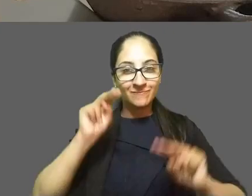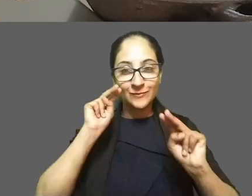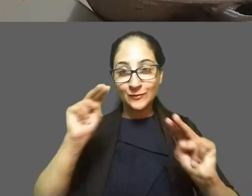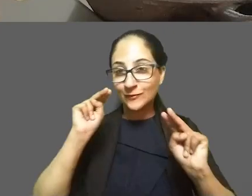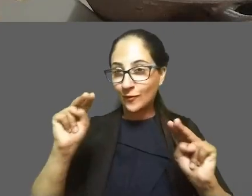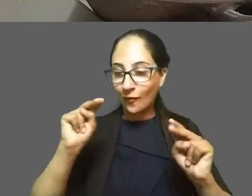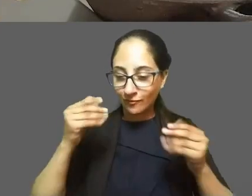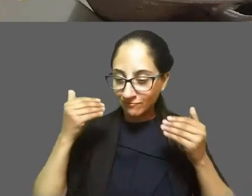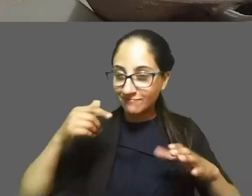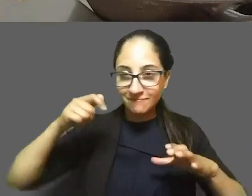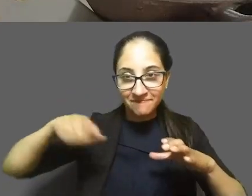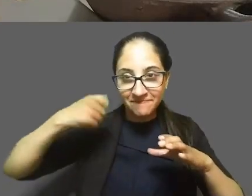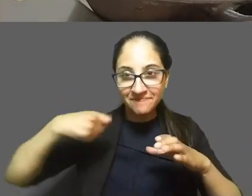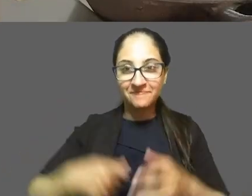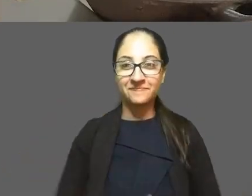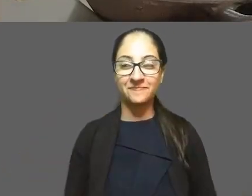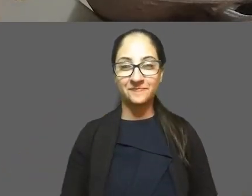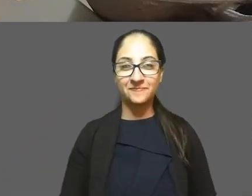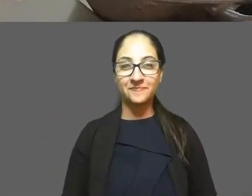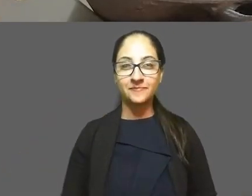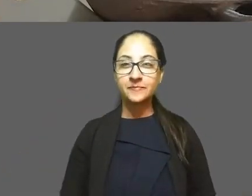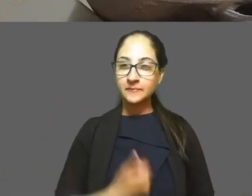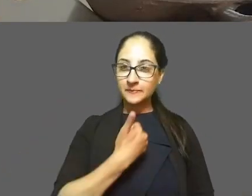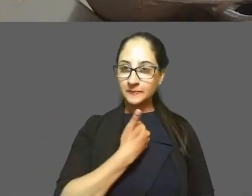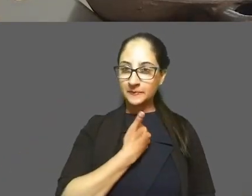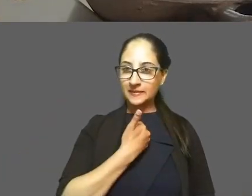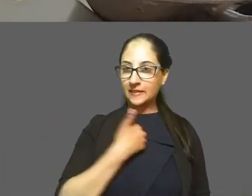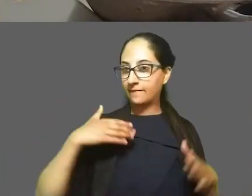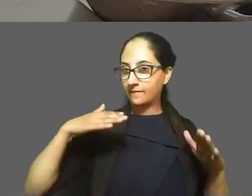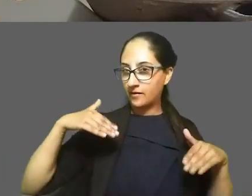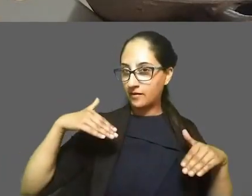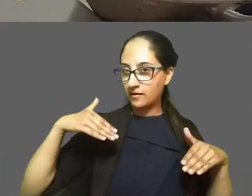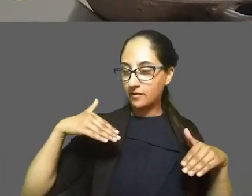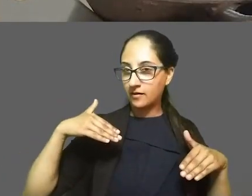Let me tell you, Ziana, I can't wait to eat mine.